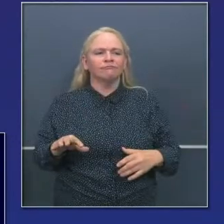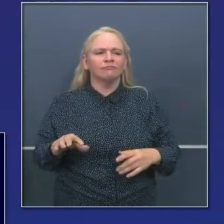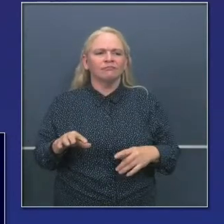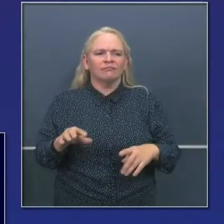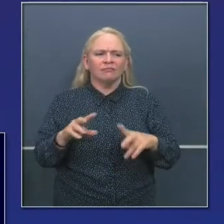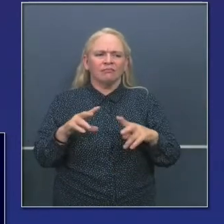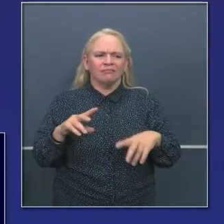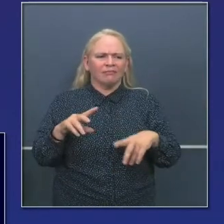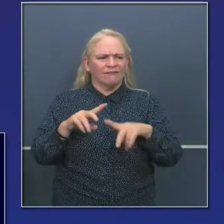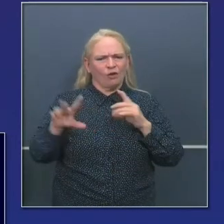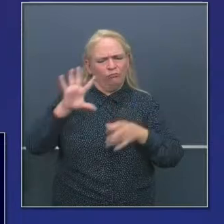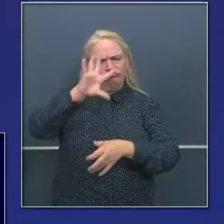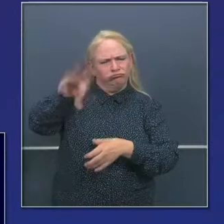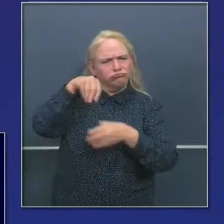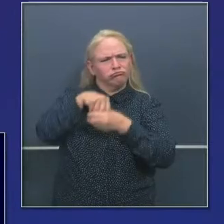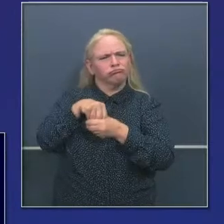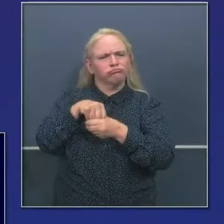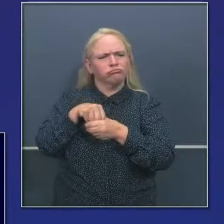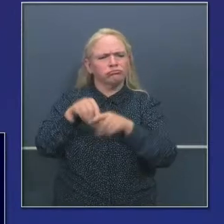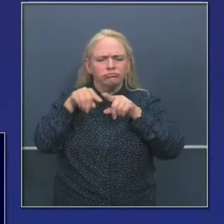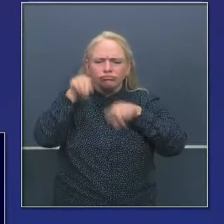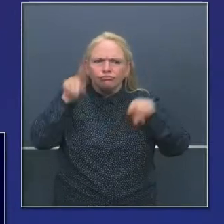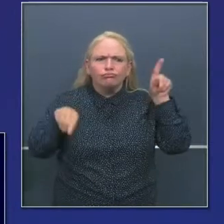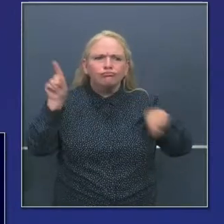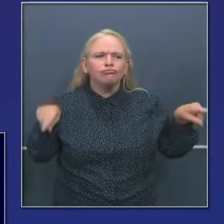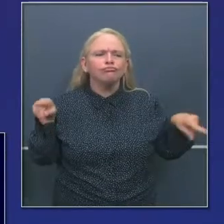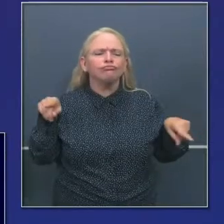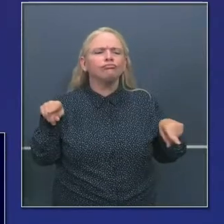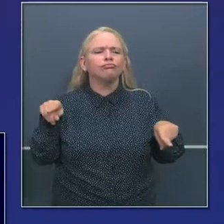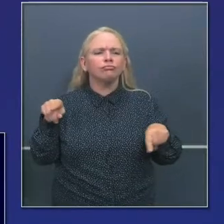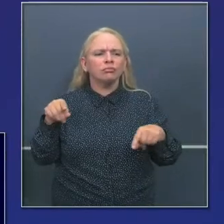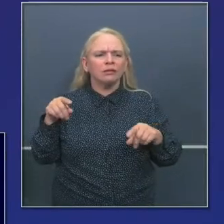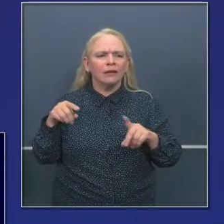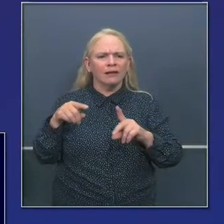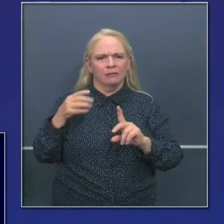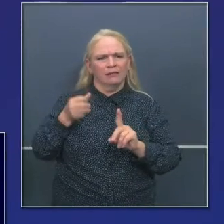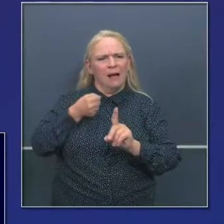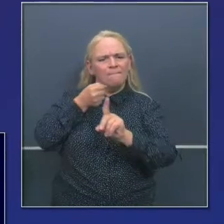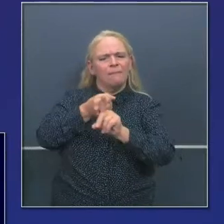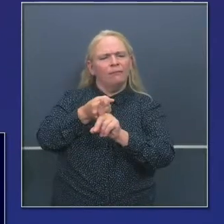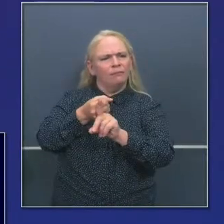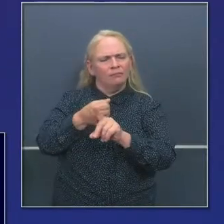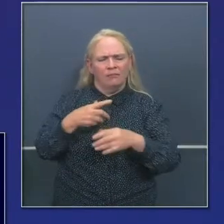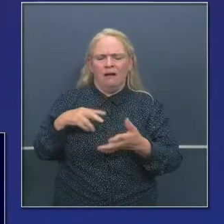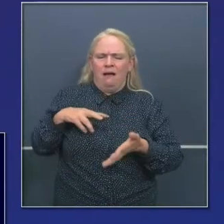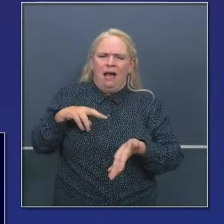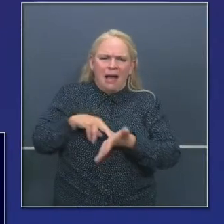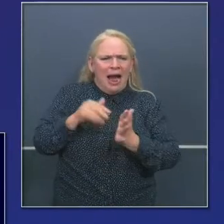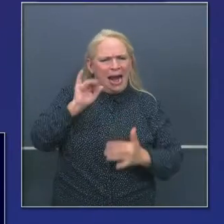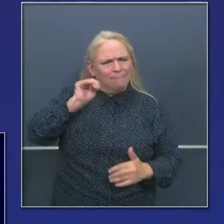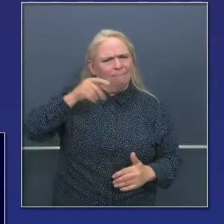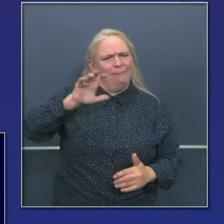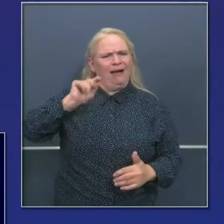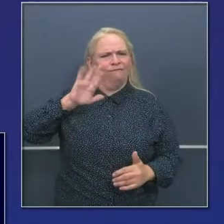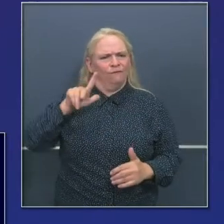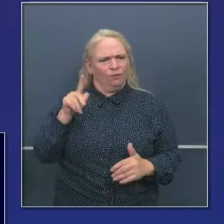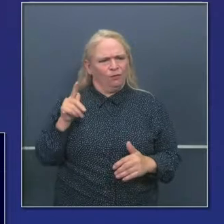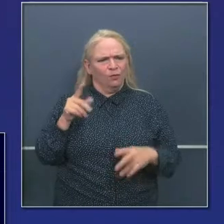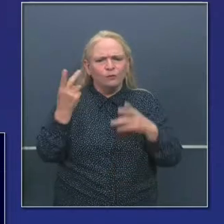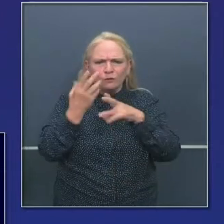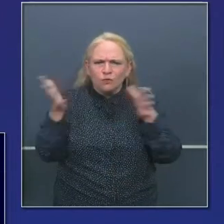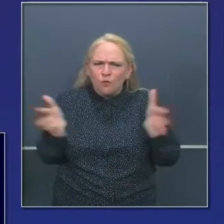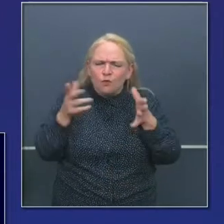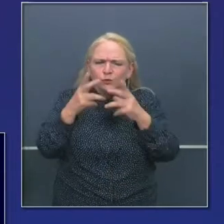comprehensive, much more dynamic, we hope much more impactful, to encourage people to wear masks and mitigate the